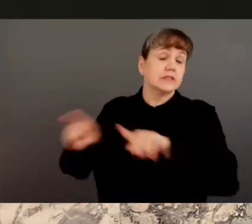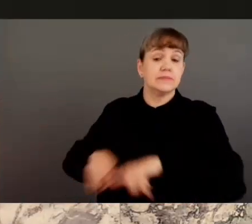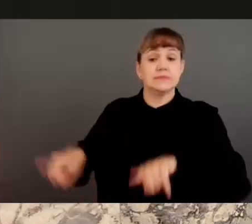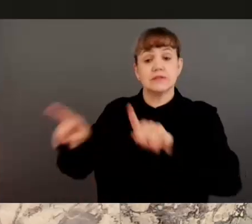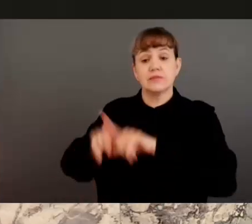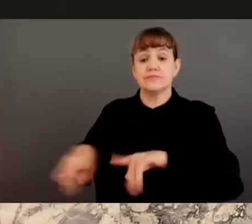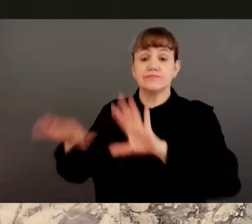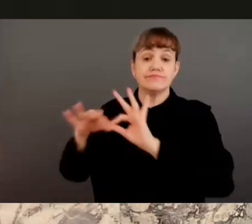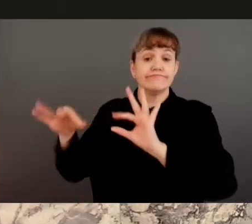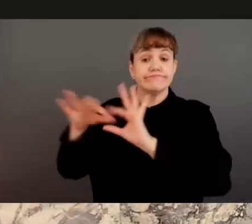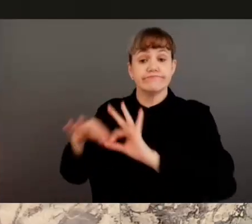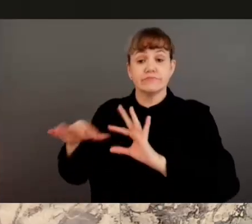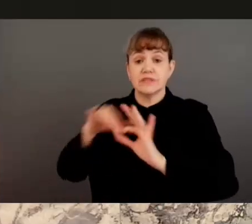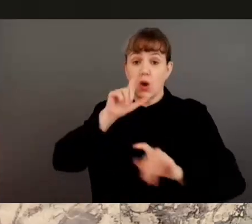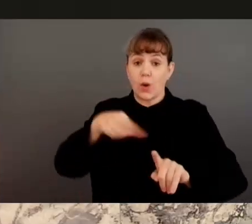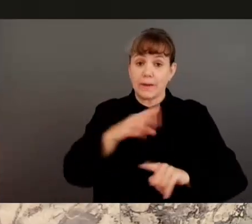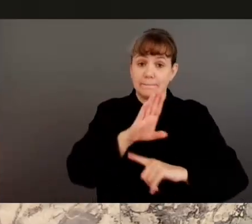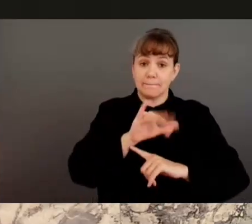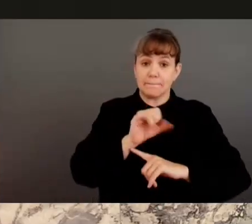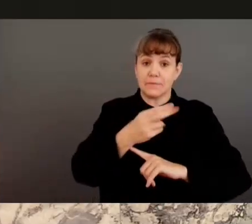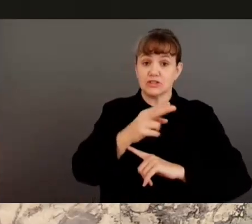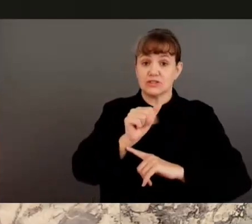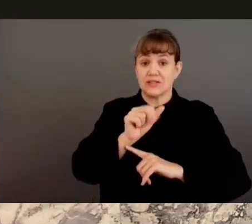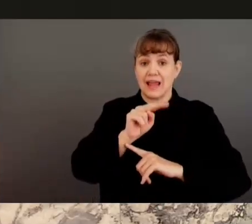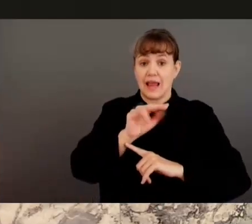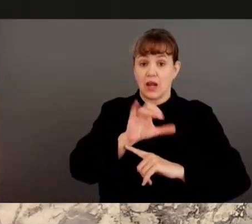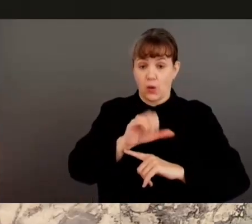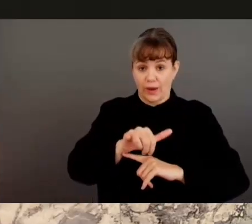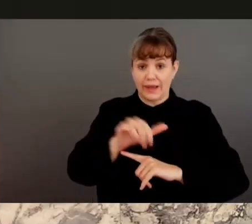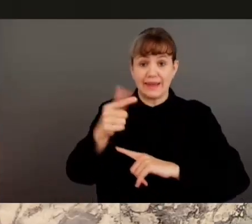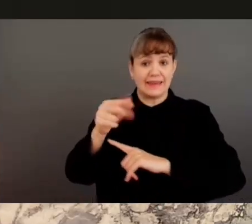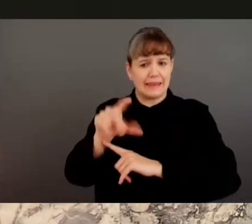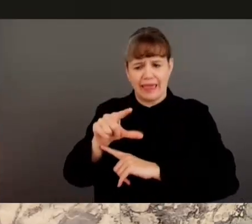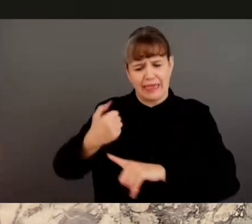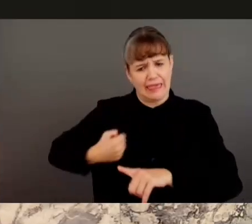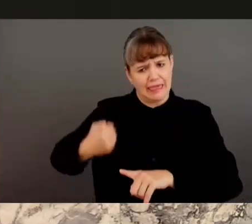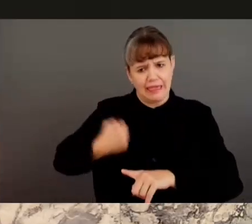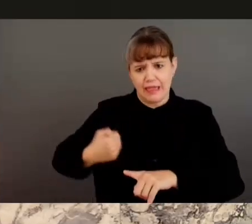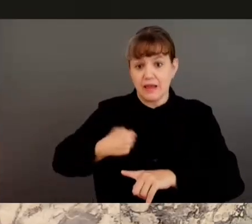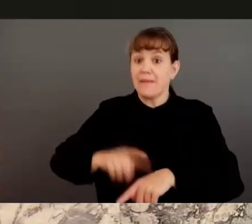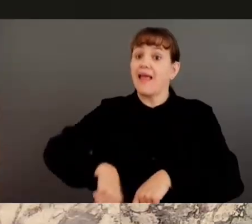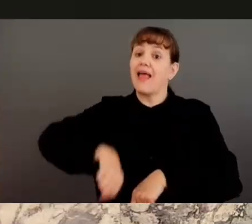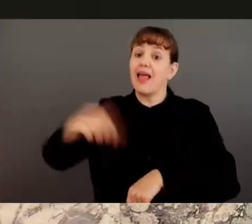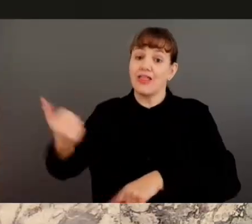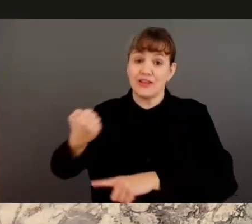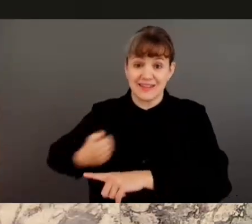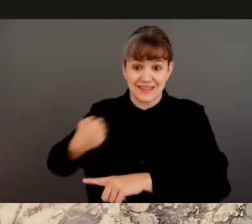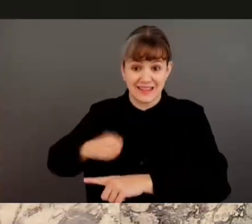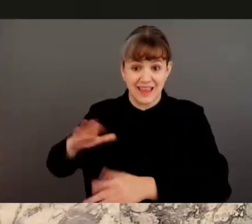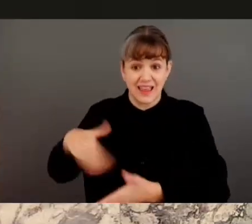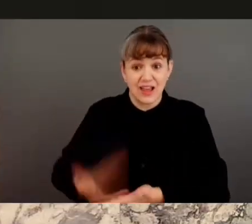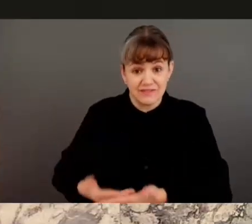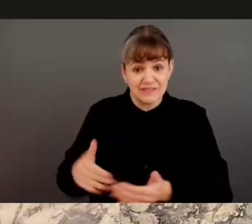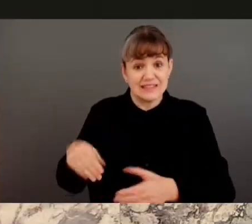are also arriving in Surrey. We need safety, not speeches.